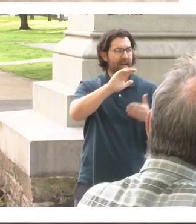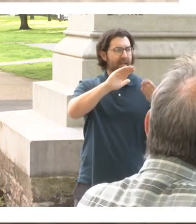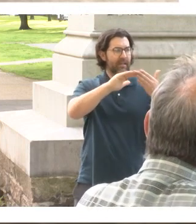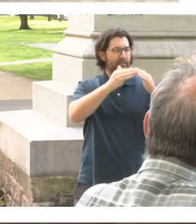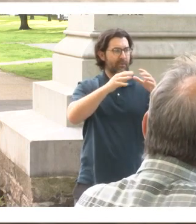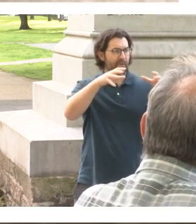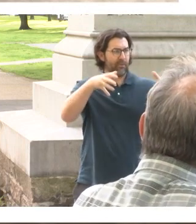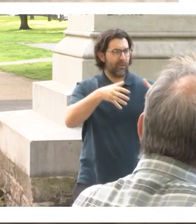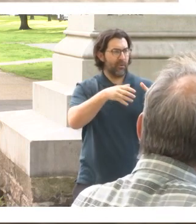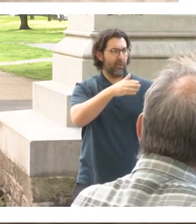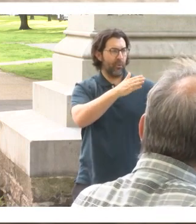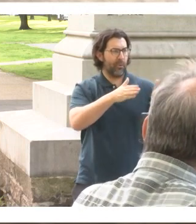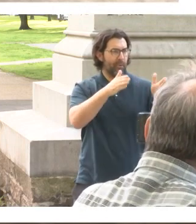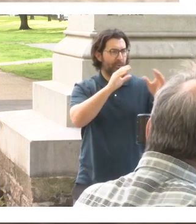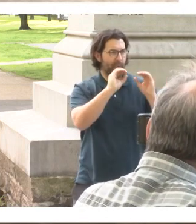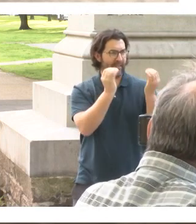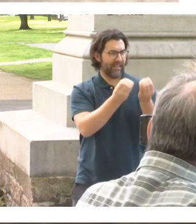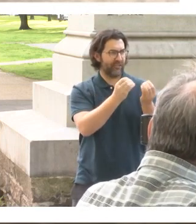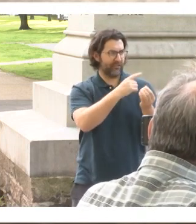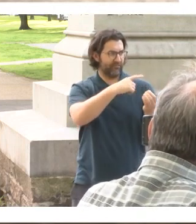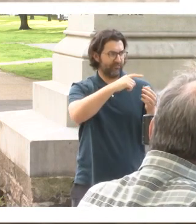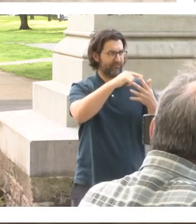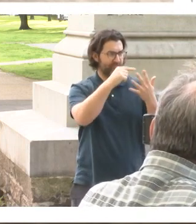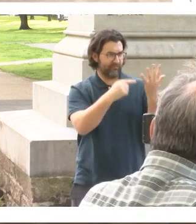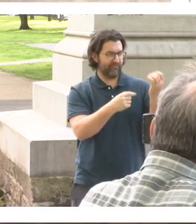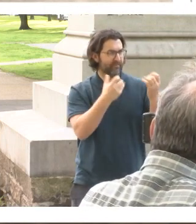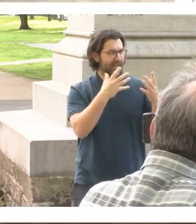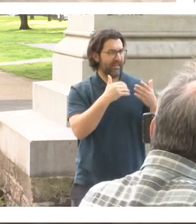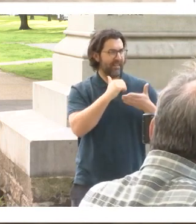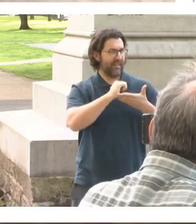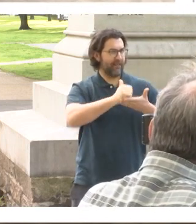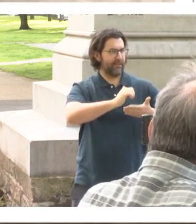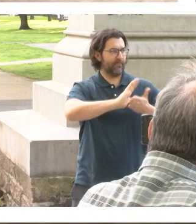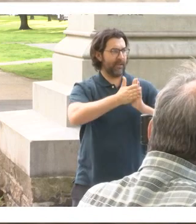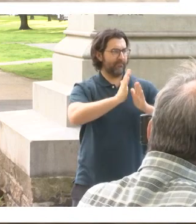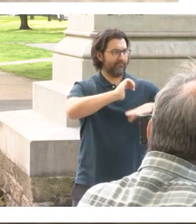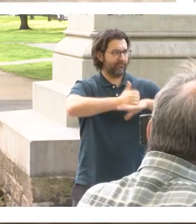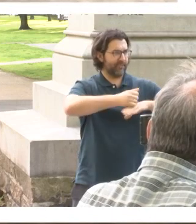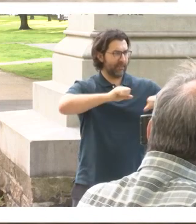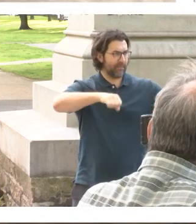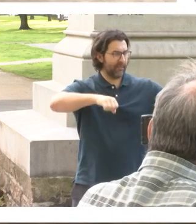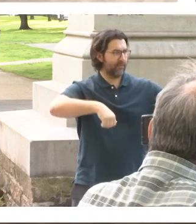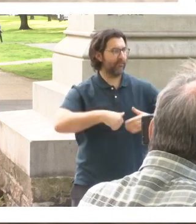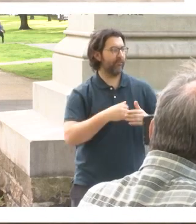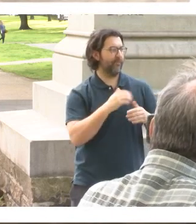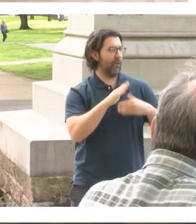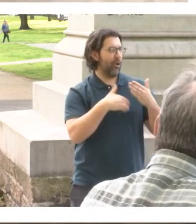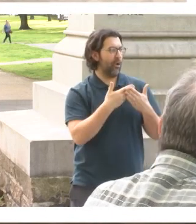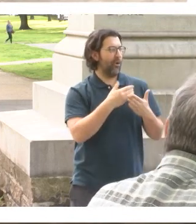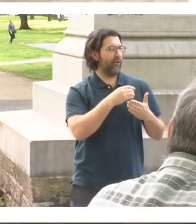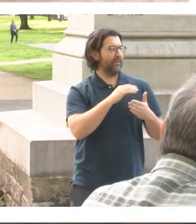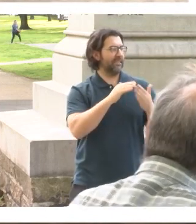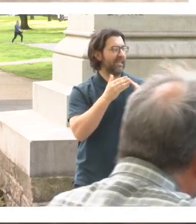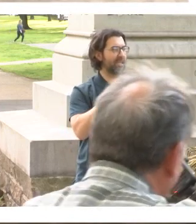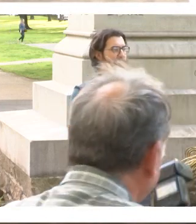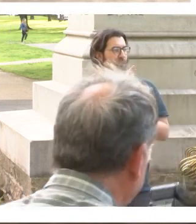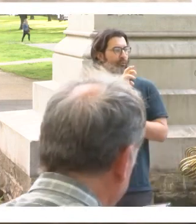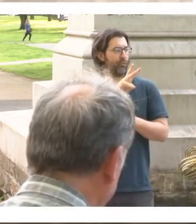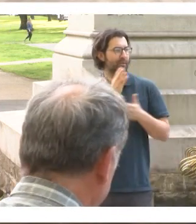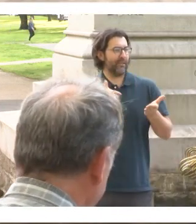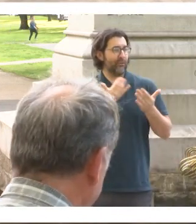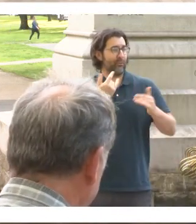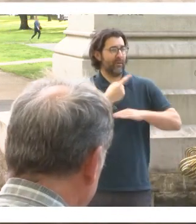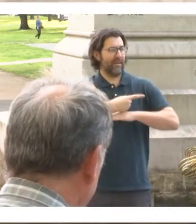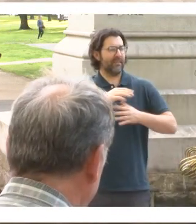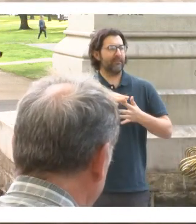community organizations that had made this possible, as well as all the city crews out here today, and